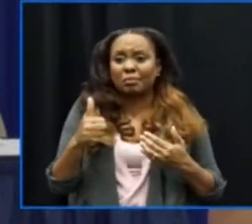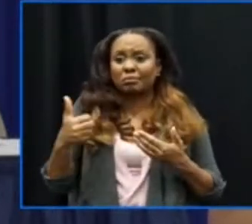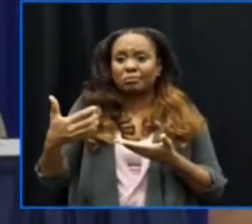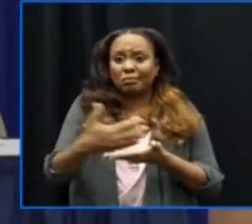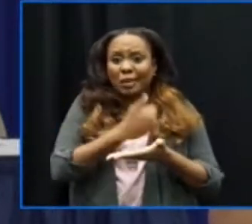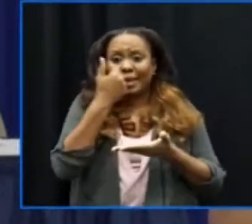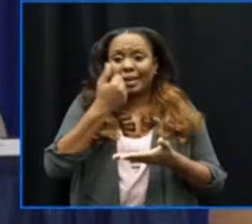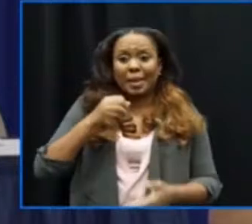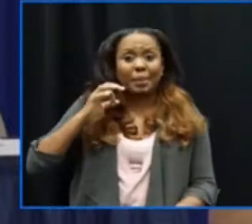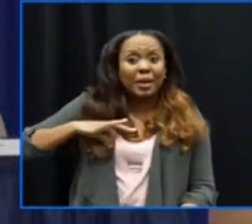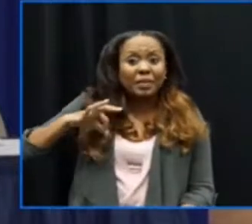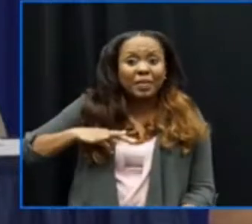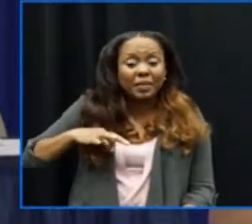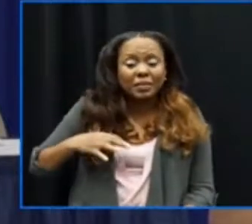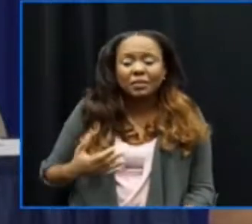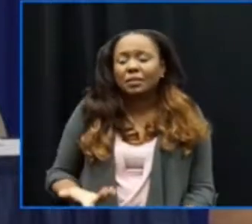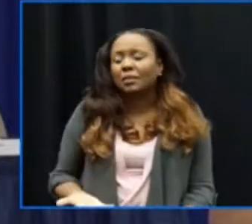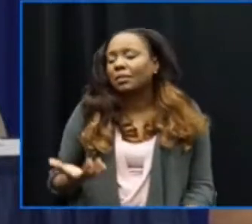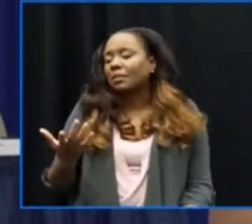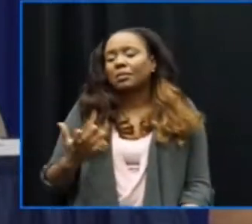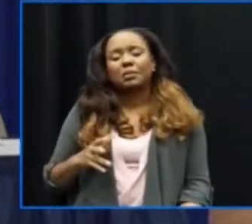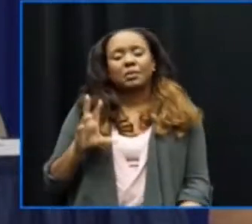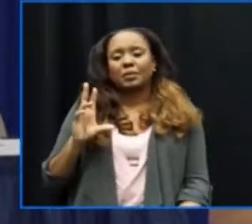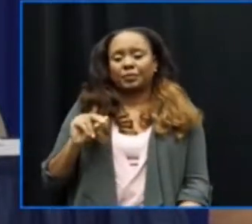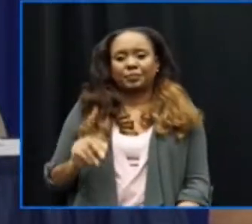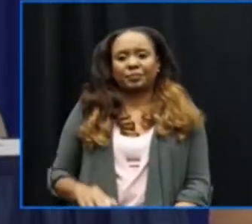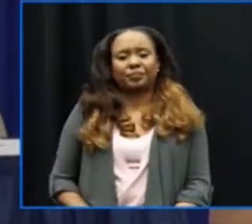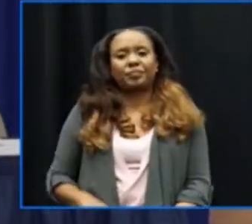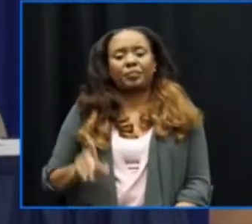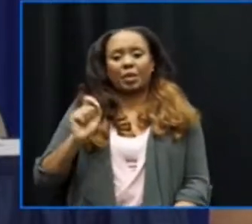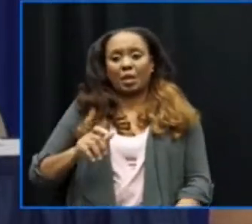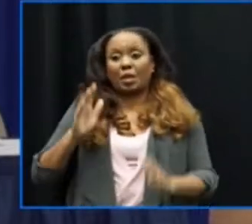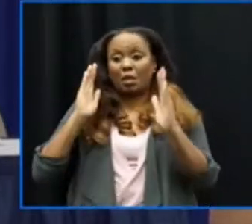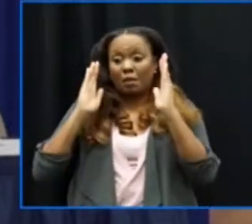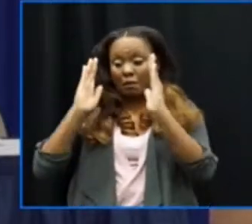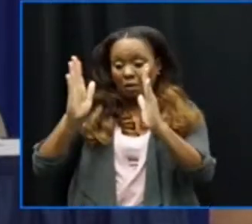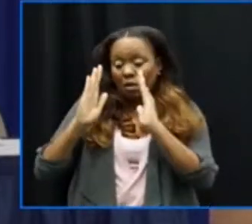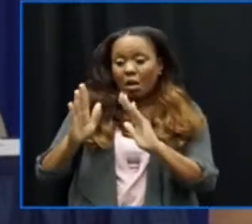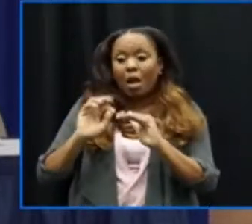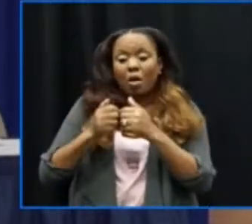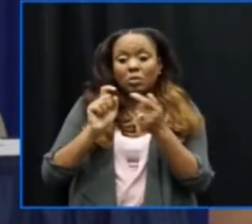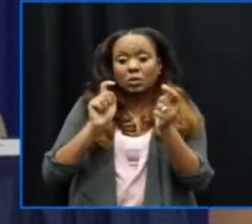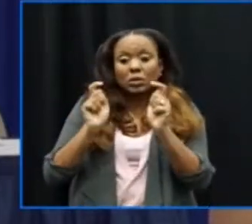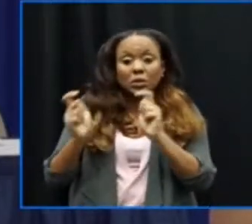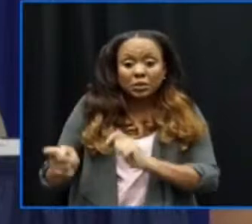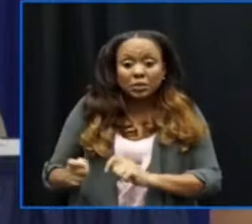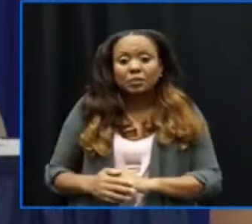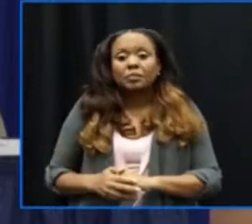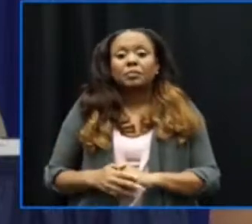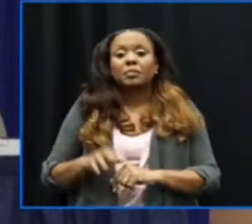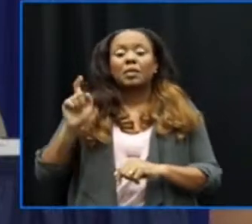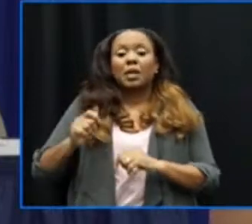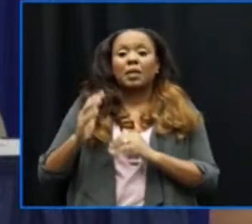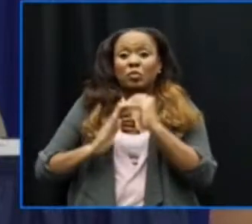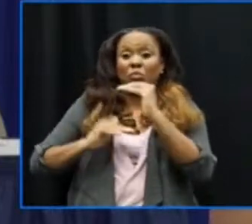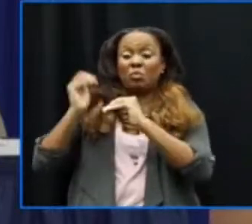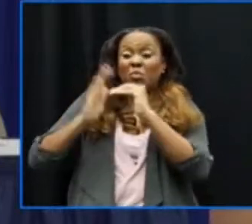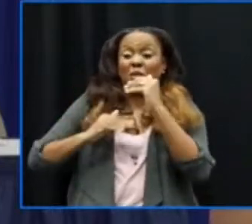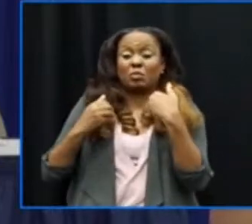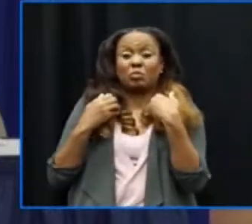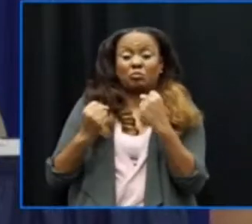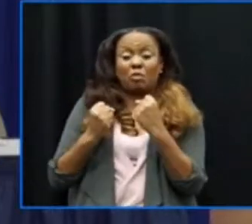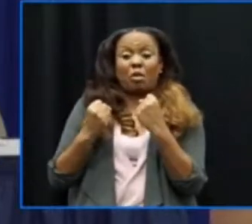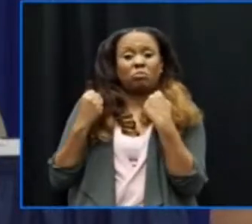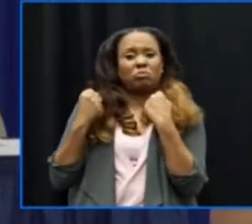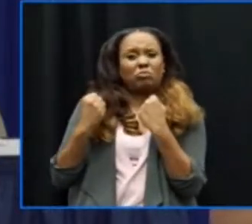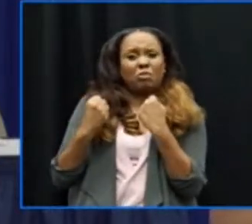we need to focus on good design at the same time that we have to be working on building a strong economy, that